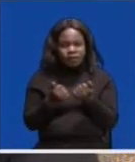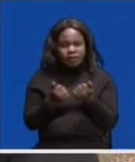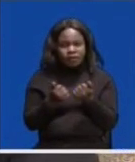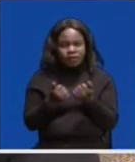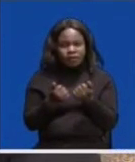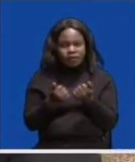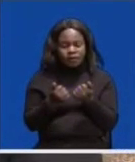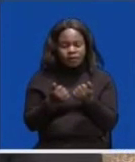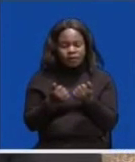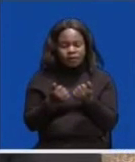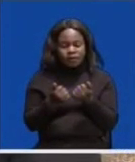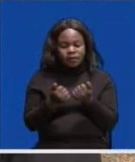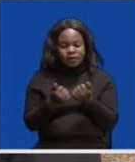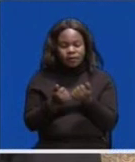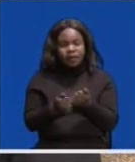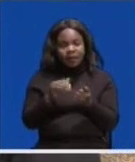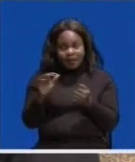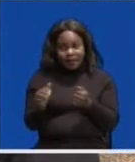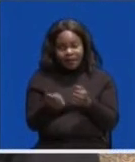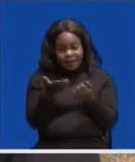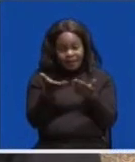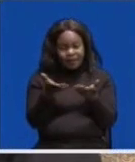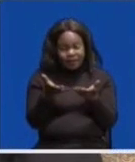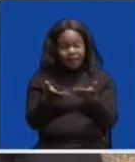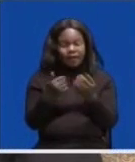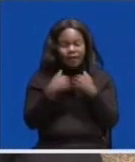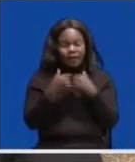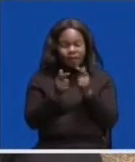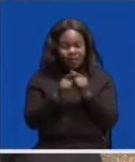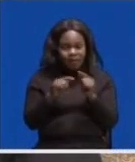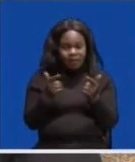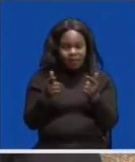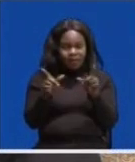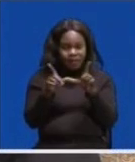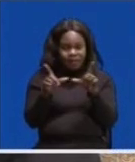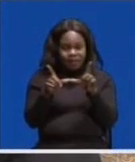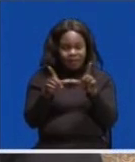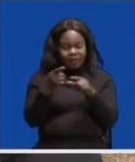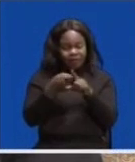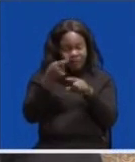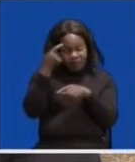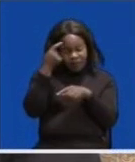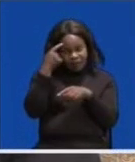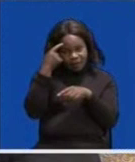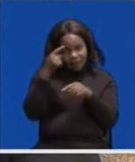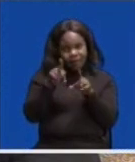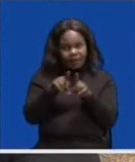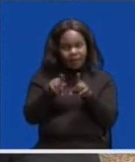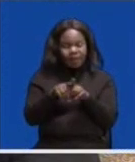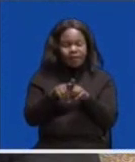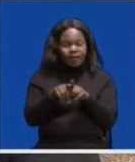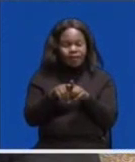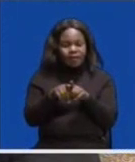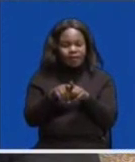of getting on the ground. We've got a large-scale mining licence issued by the government, and we're finalising some